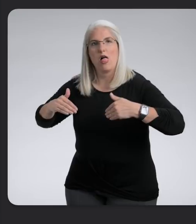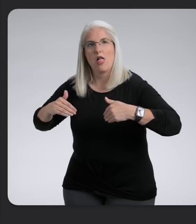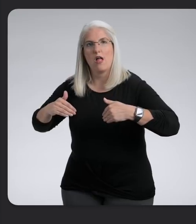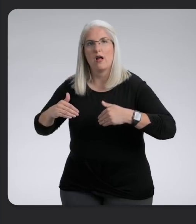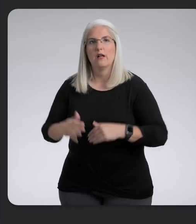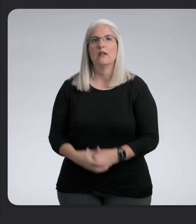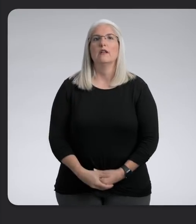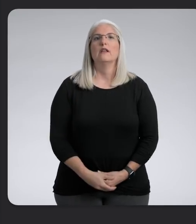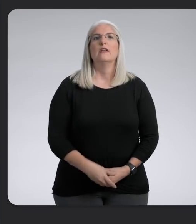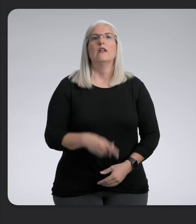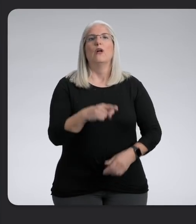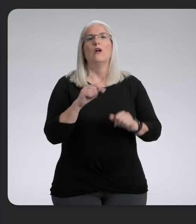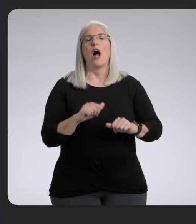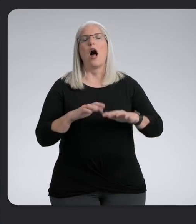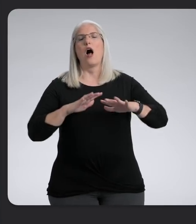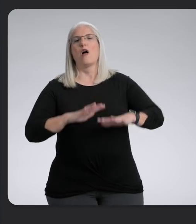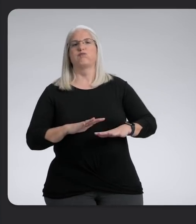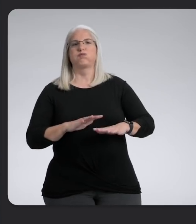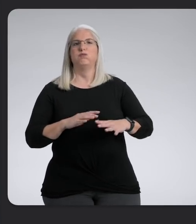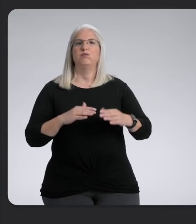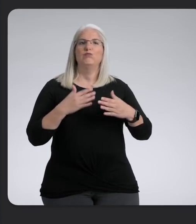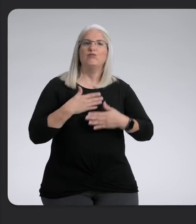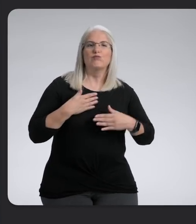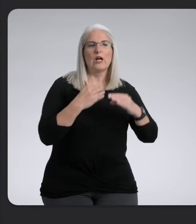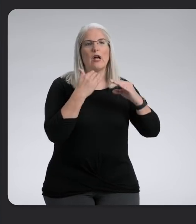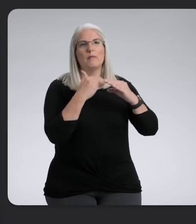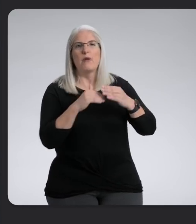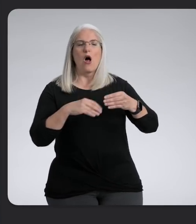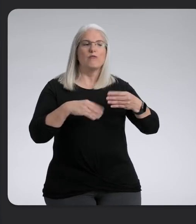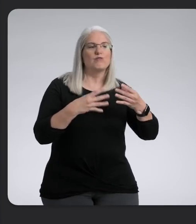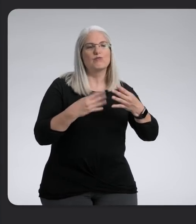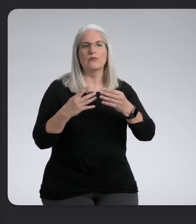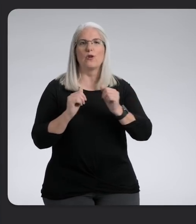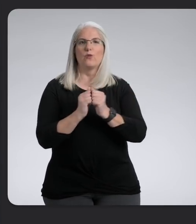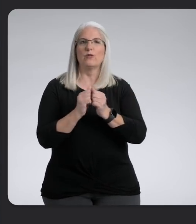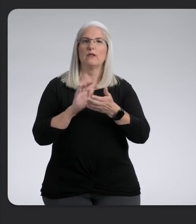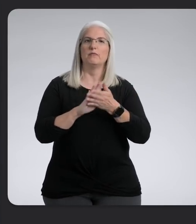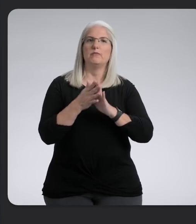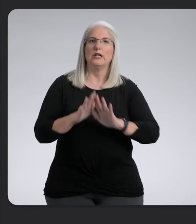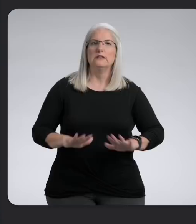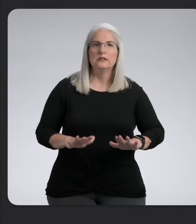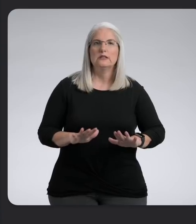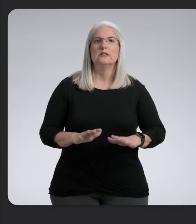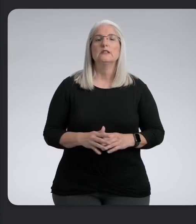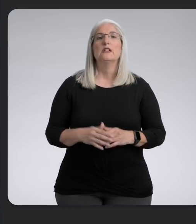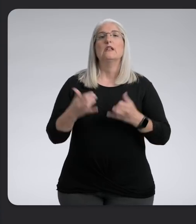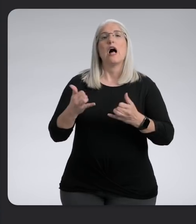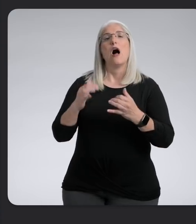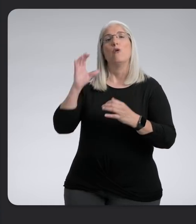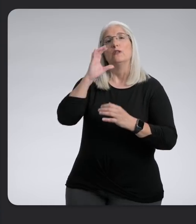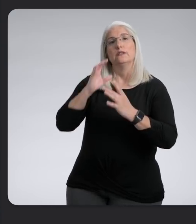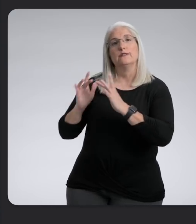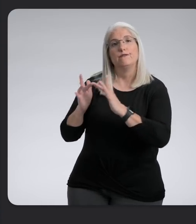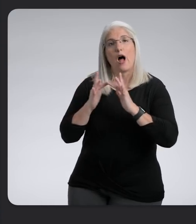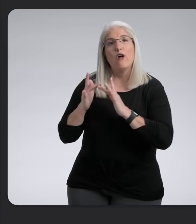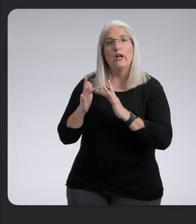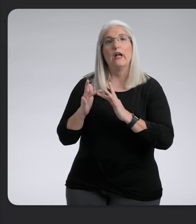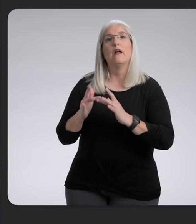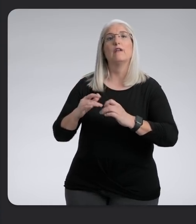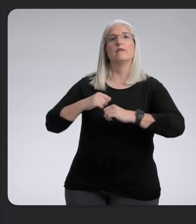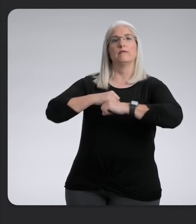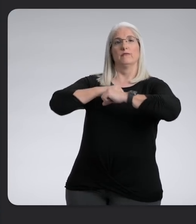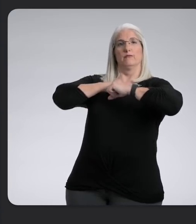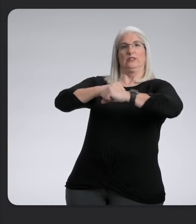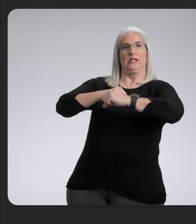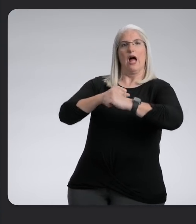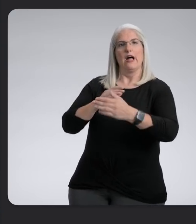with greater peace of mind. Safari leads the industry in protecting you against cross-site tracking with intelligent tracking prevention. And this